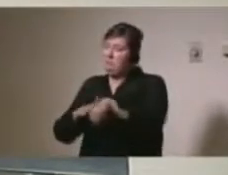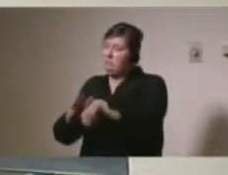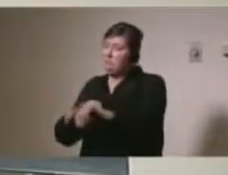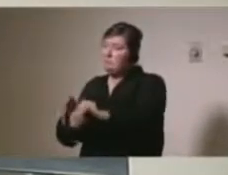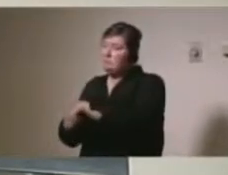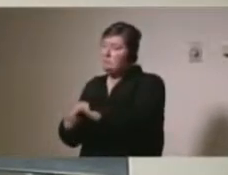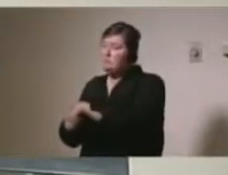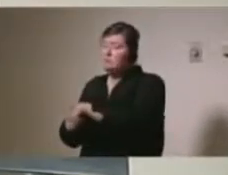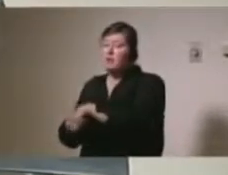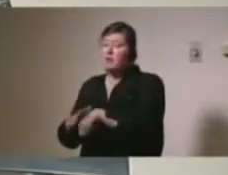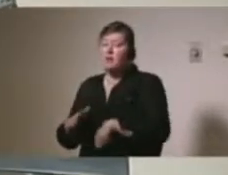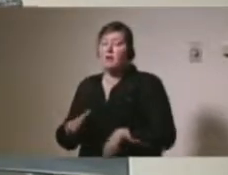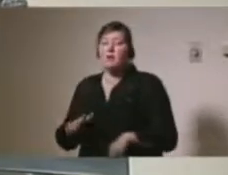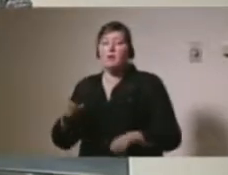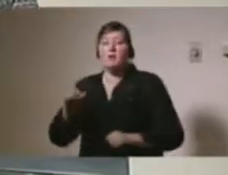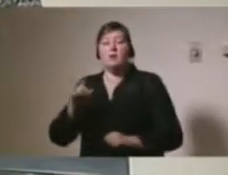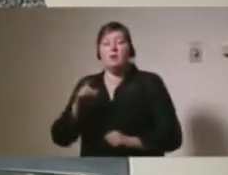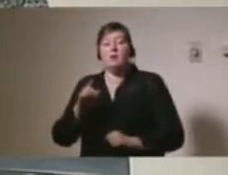if you